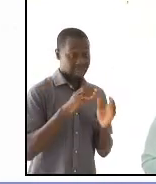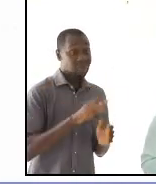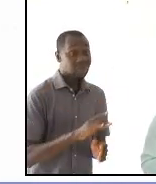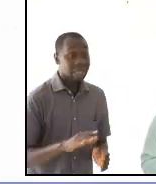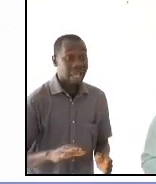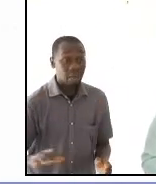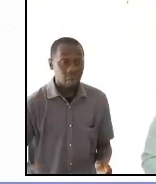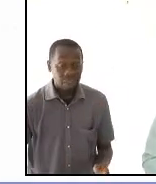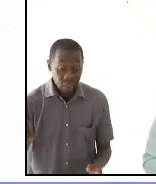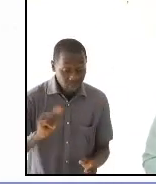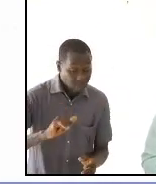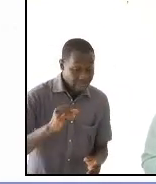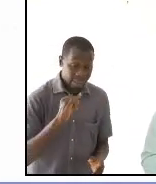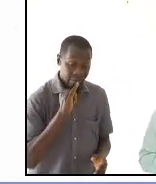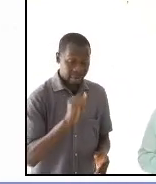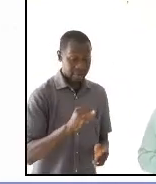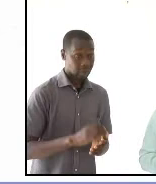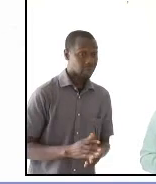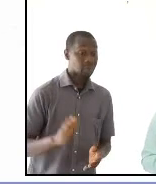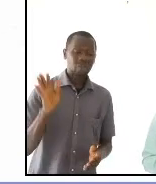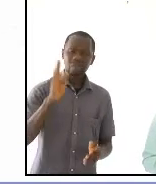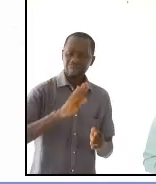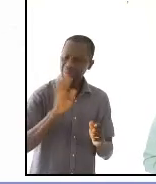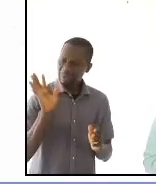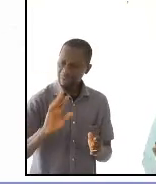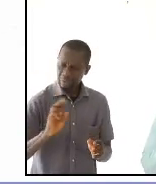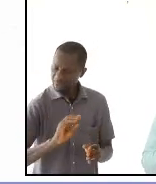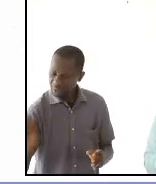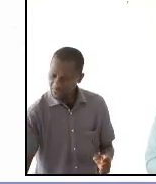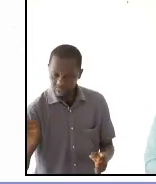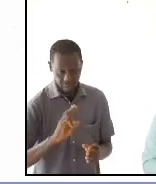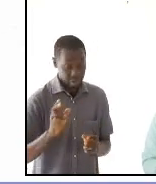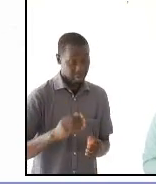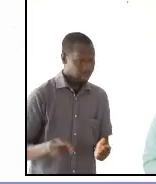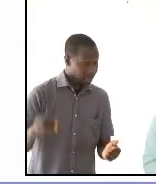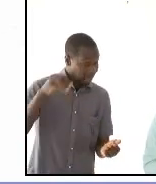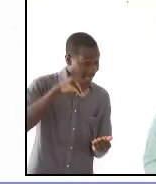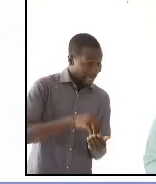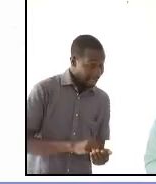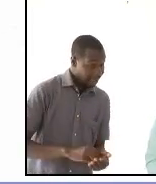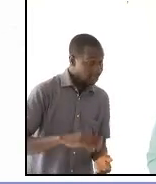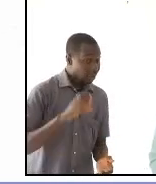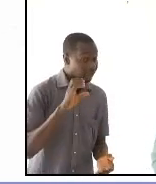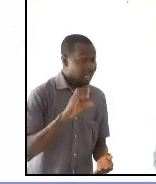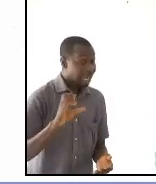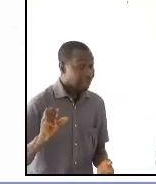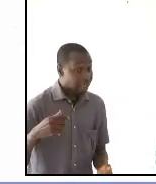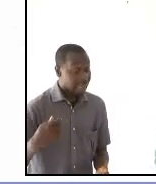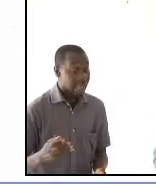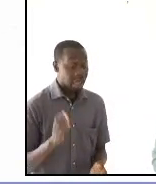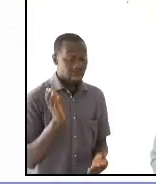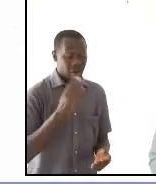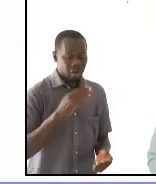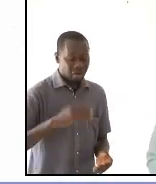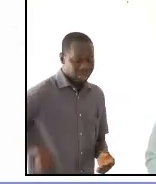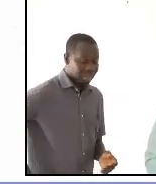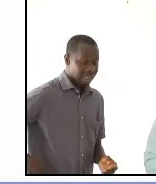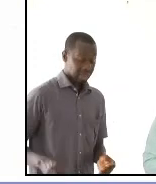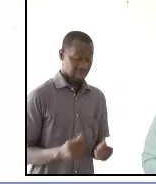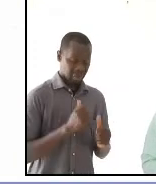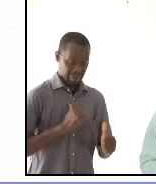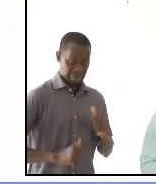water, which at the start was colorless, but after addition of carbon dioxide, it becomes